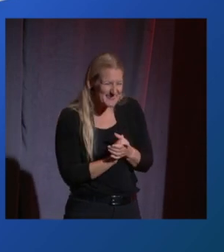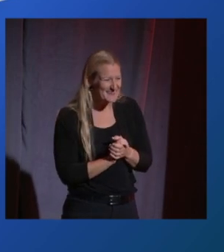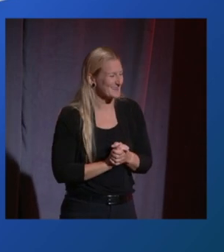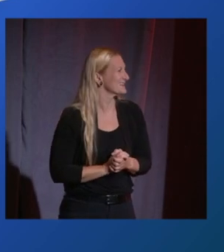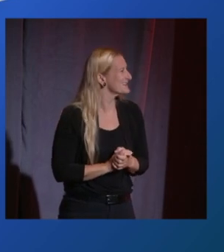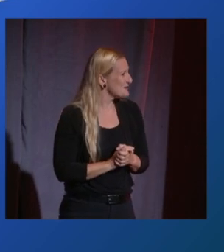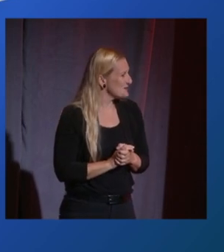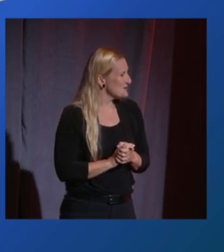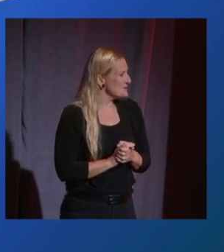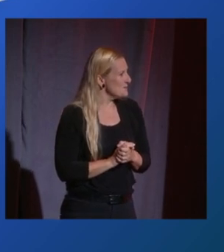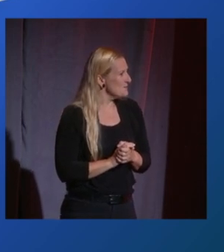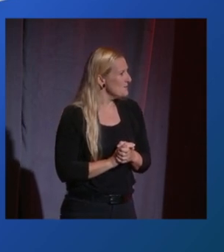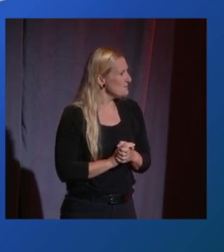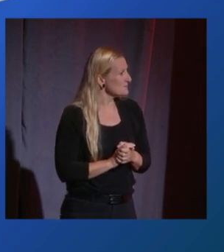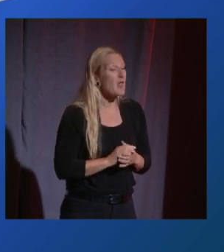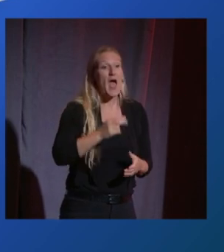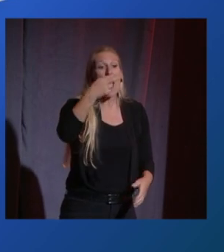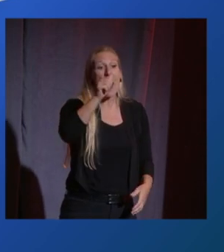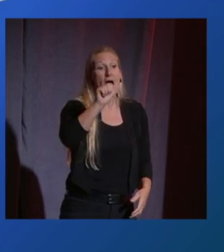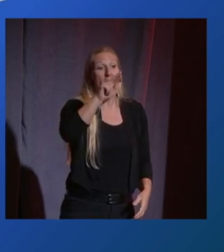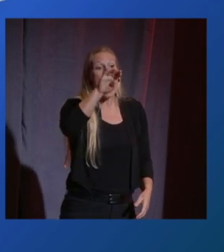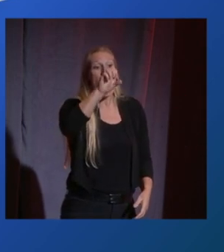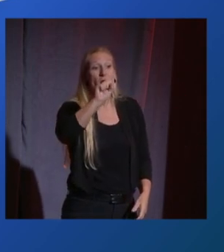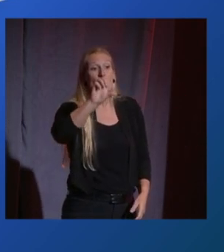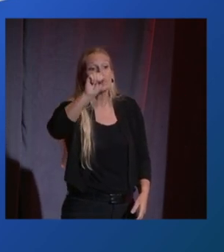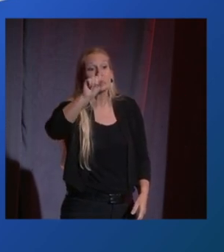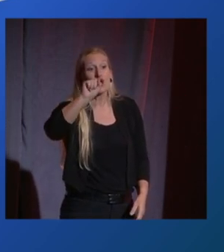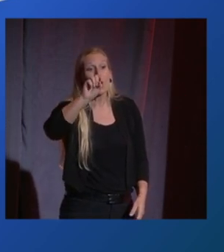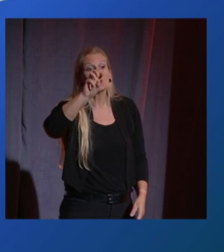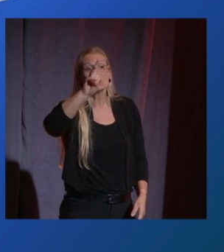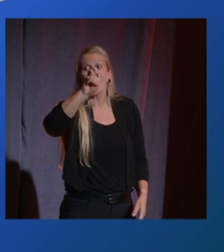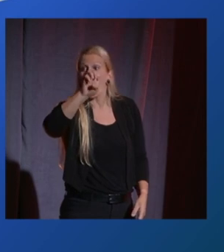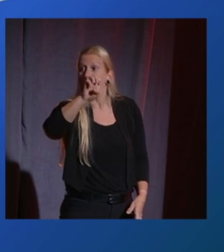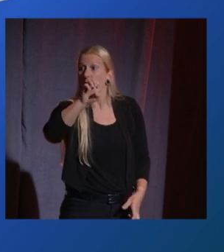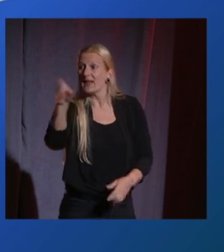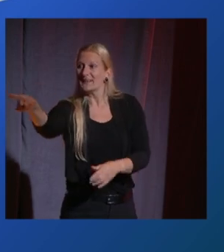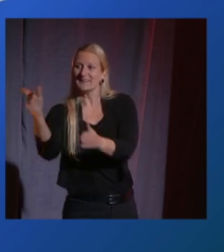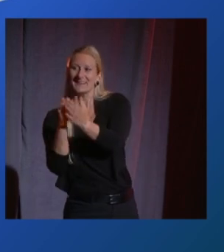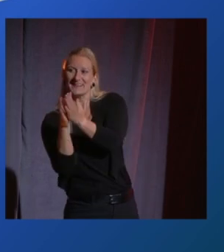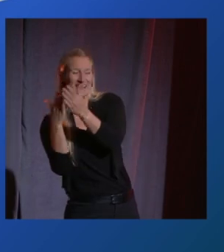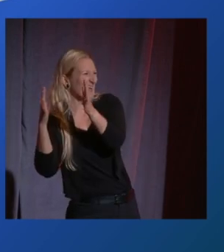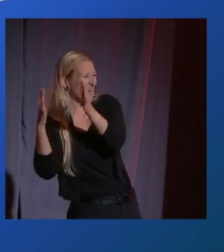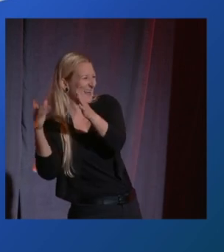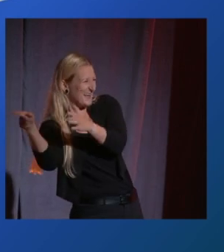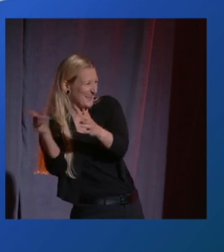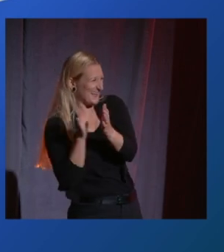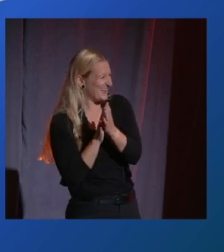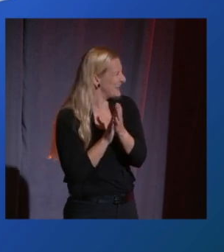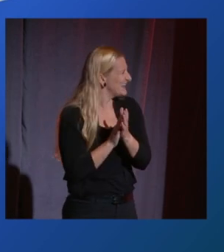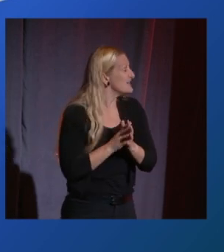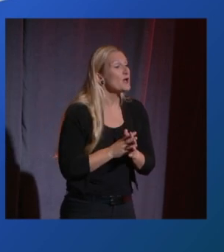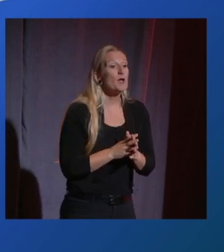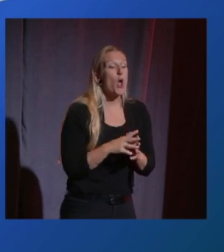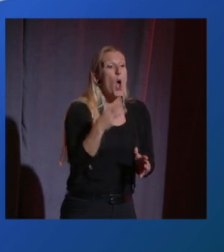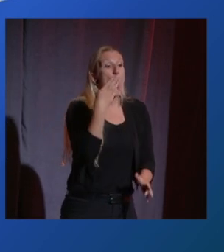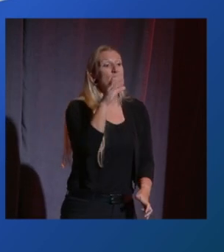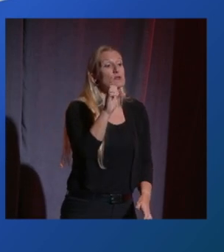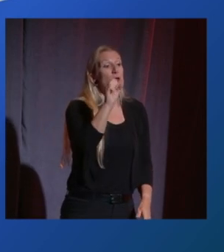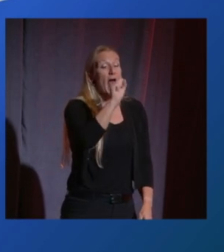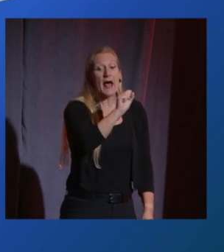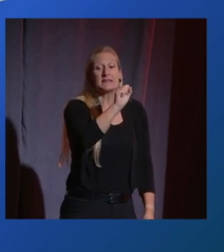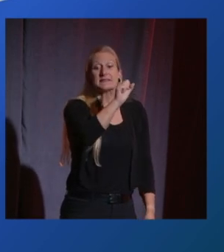yay how about Harris toe University yes uh Missouri